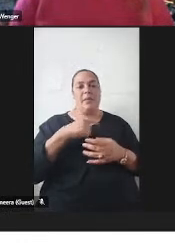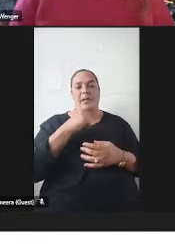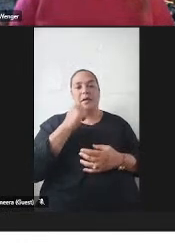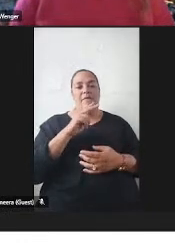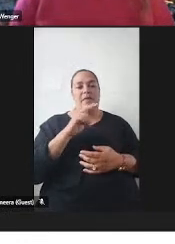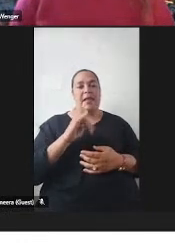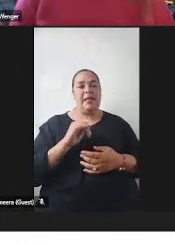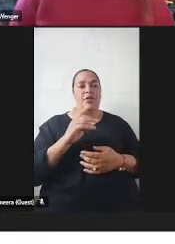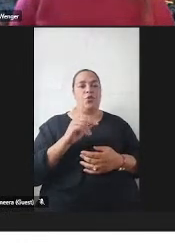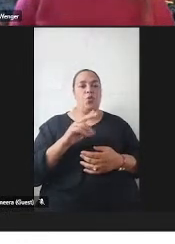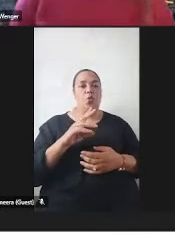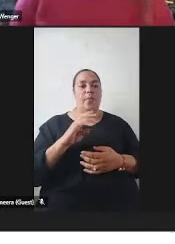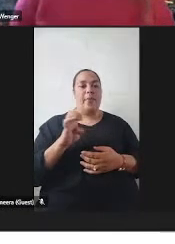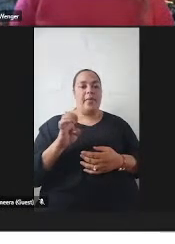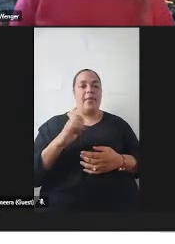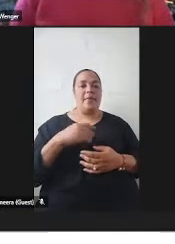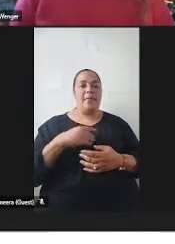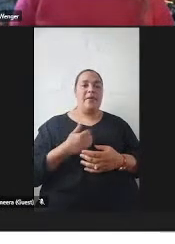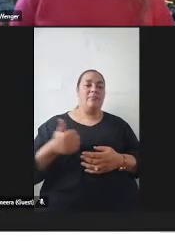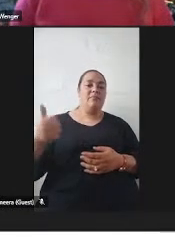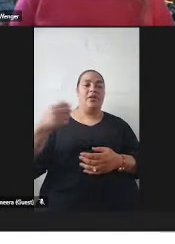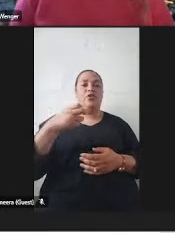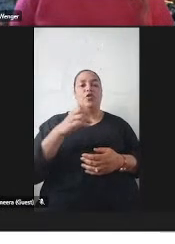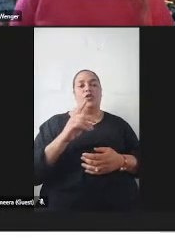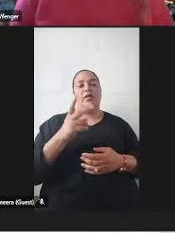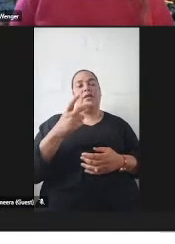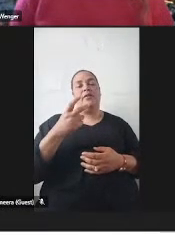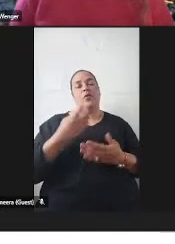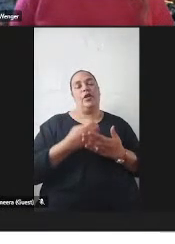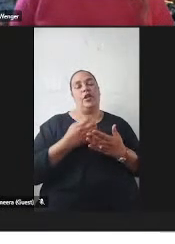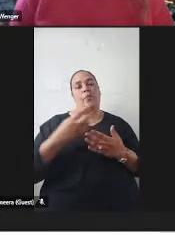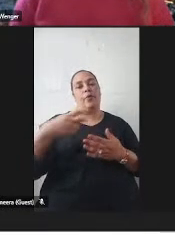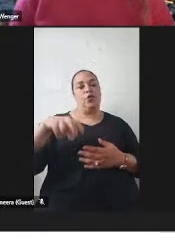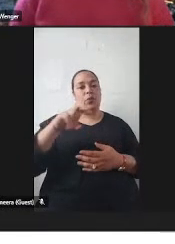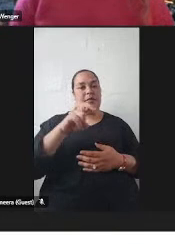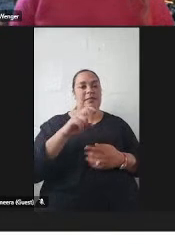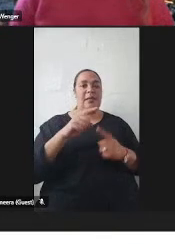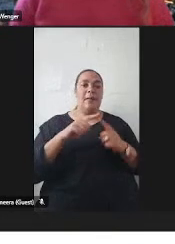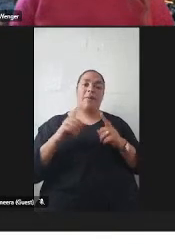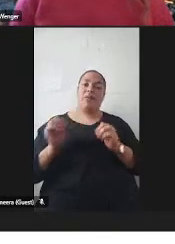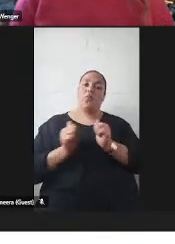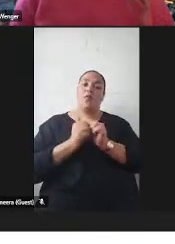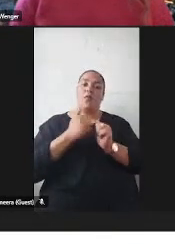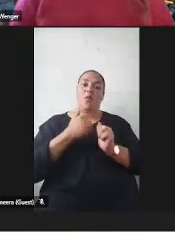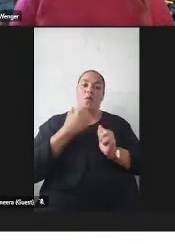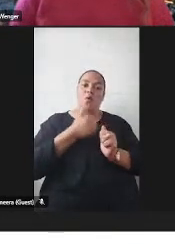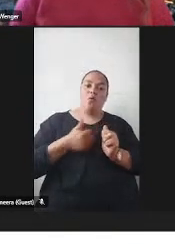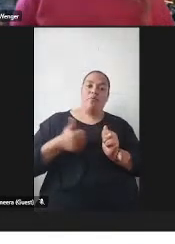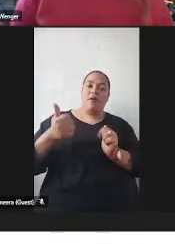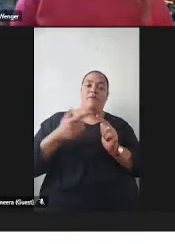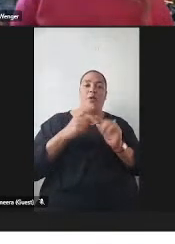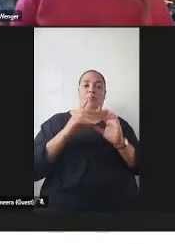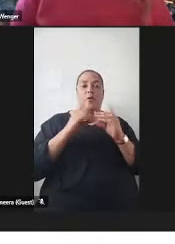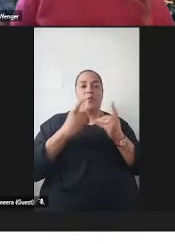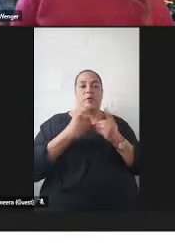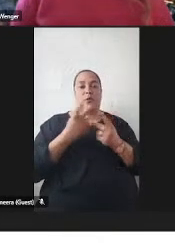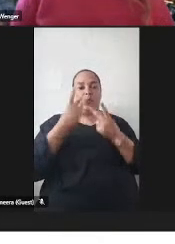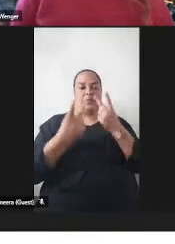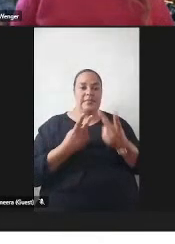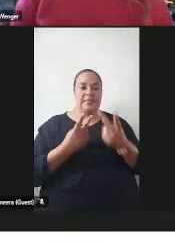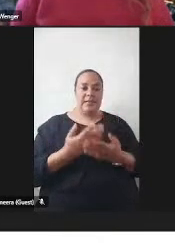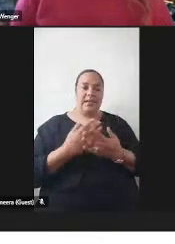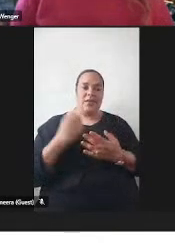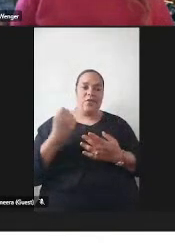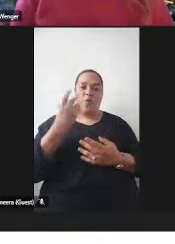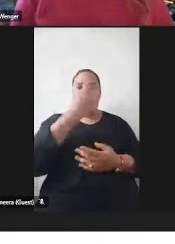of Department Economic Development and Tourism. I'm accompanied by officials from the department. You can see all the faces on